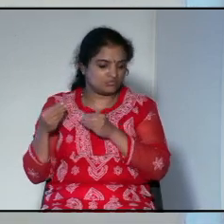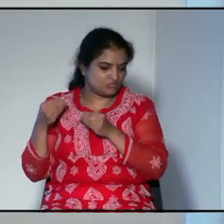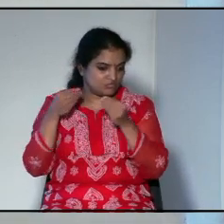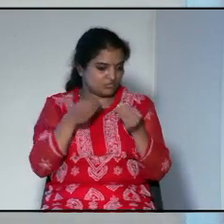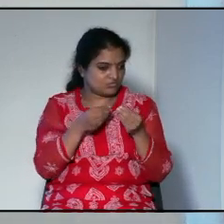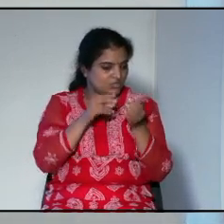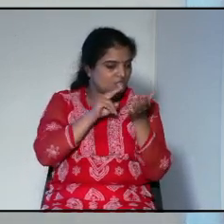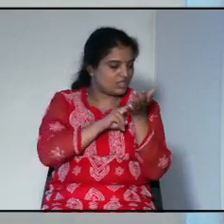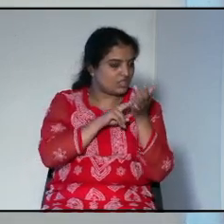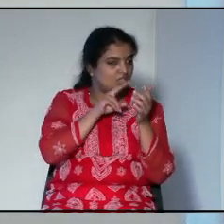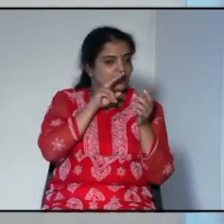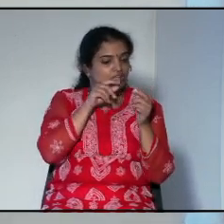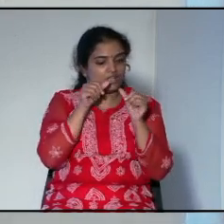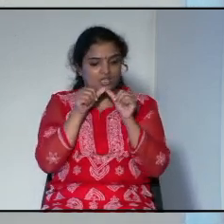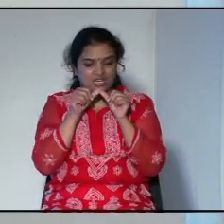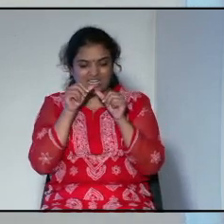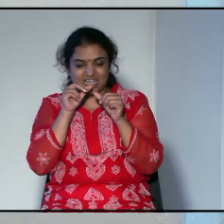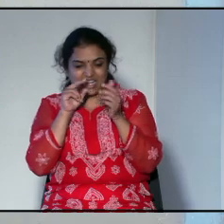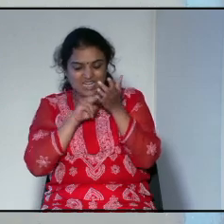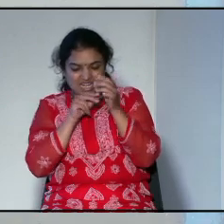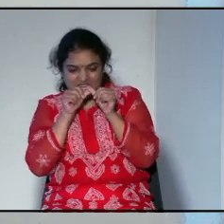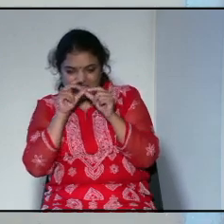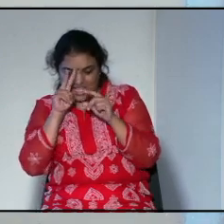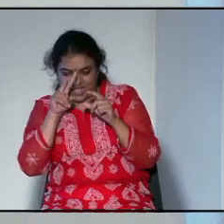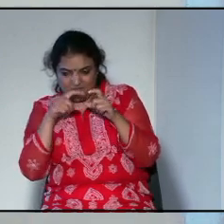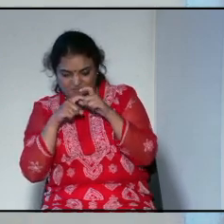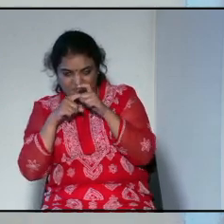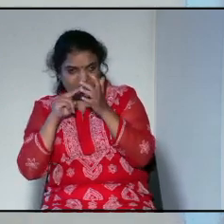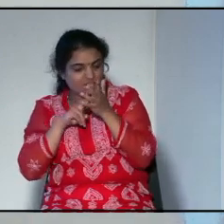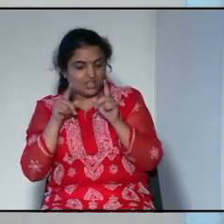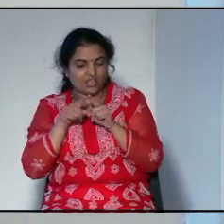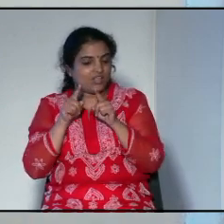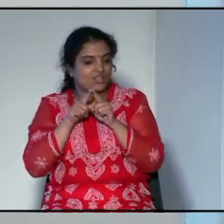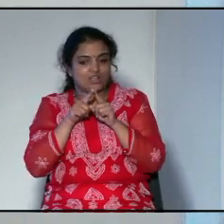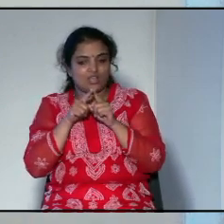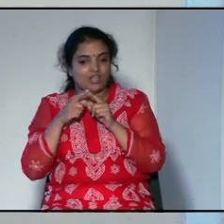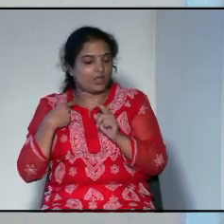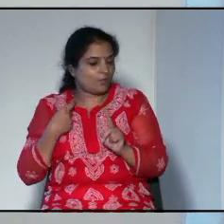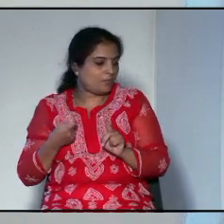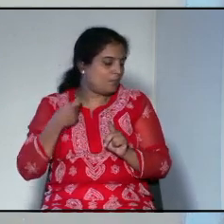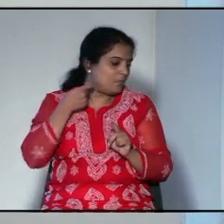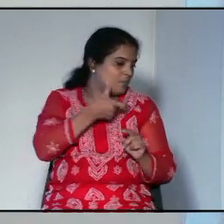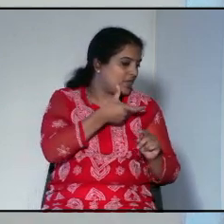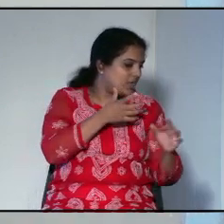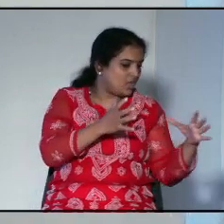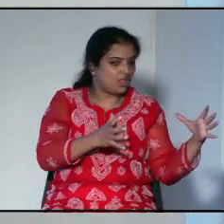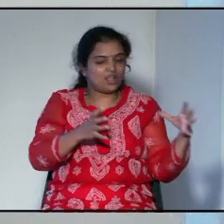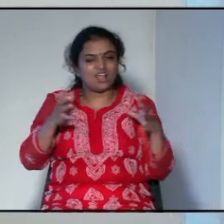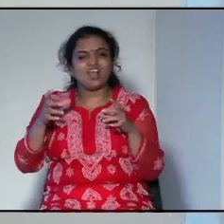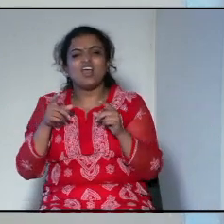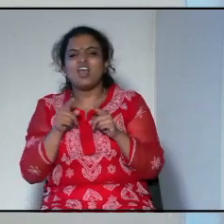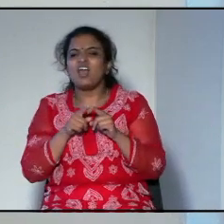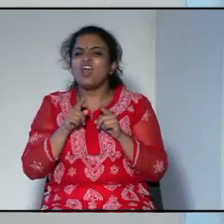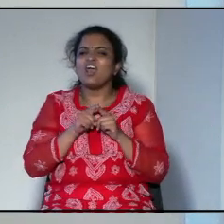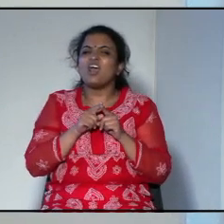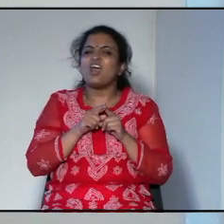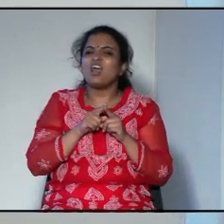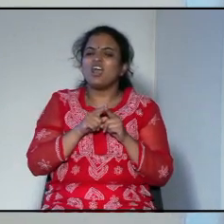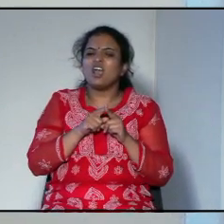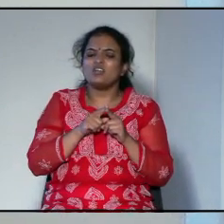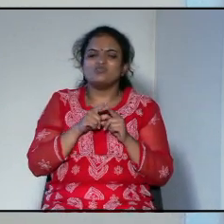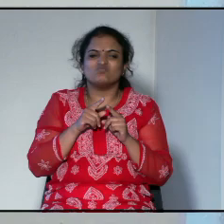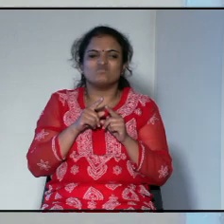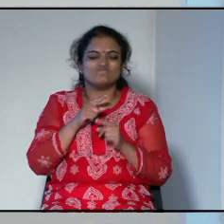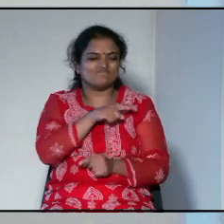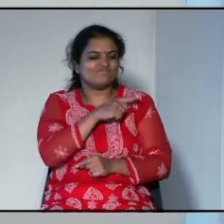for a season's work and then walked off with the full season's work. So there was tension in her asking for money too,